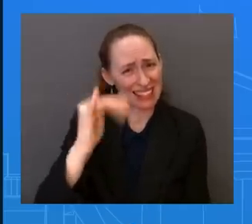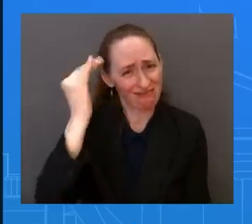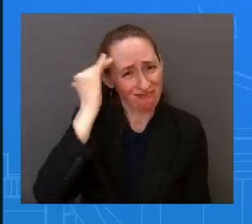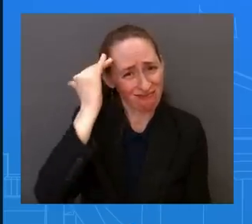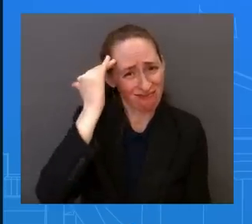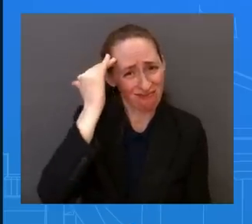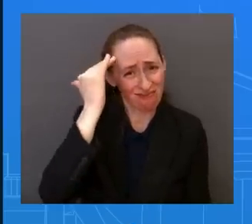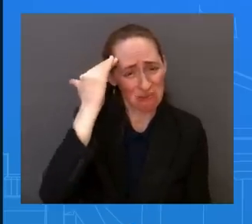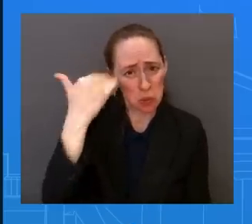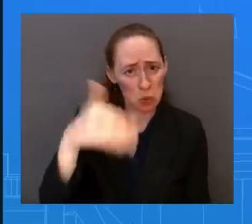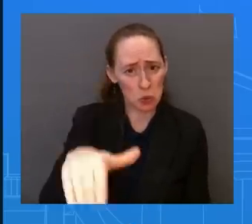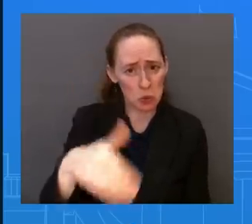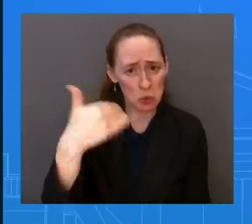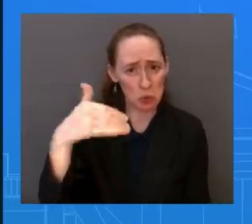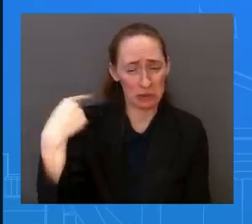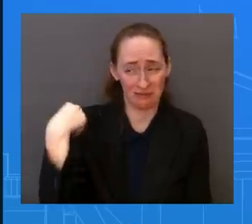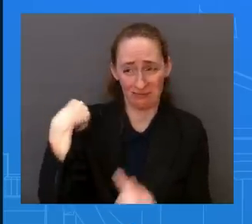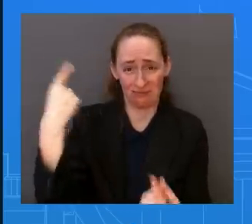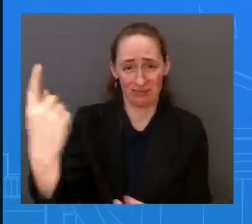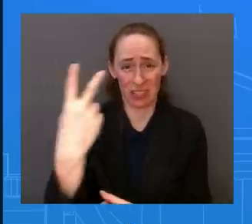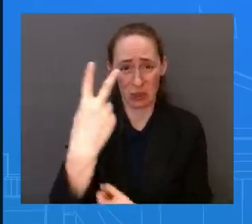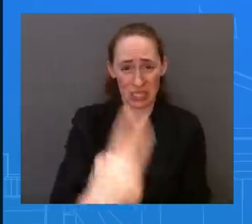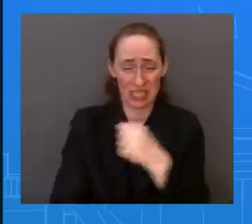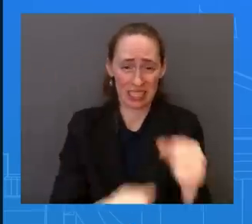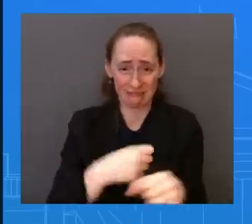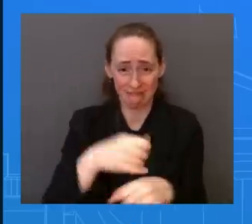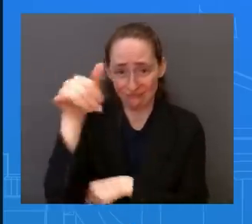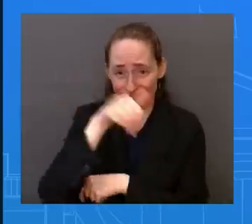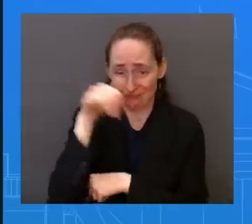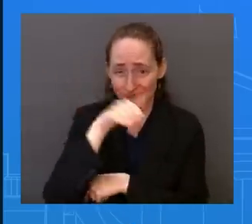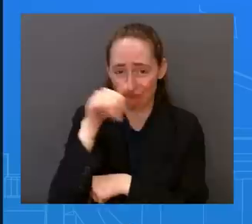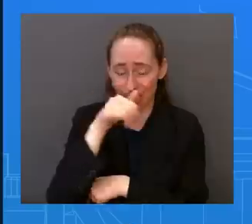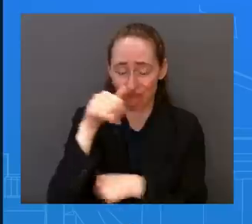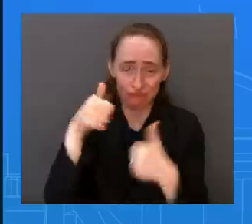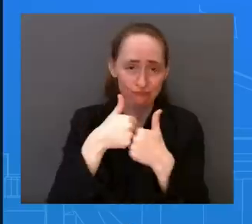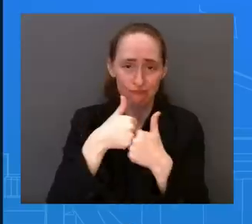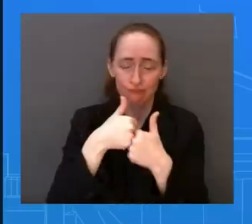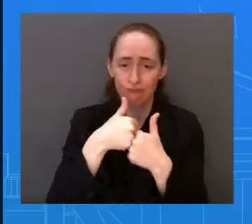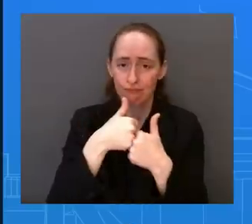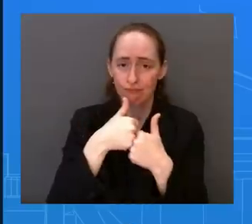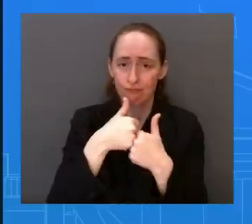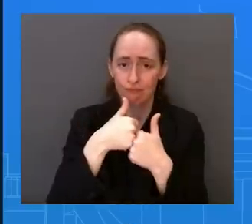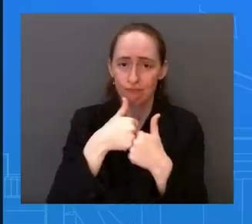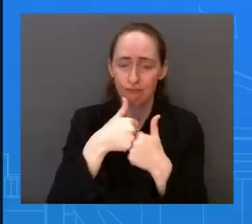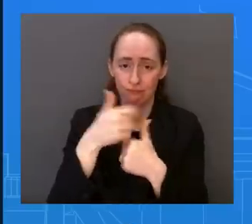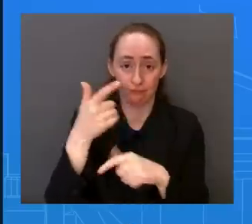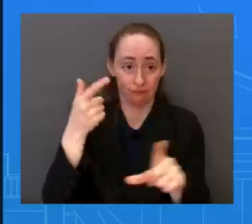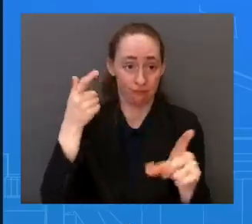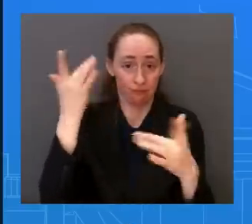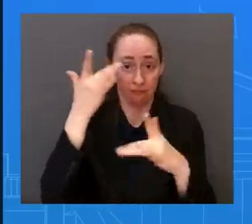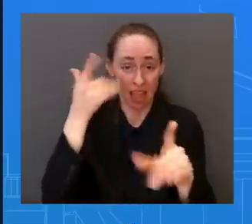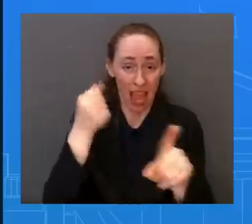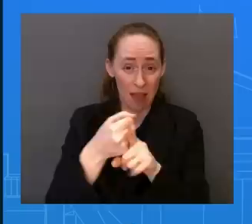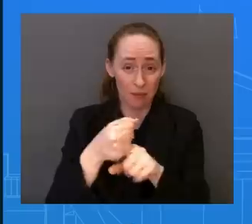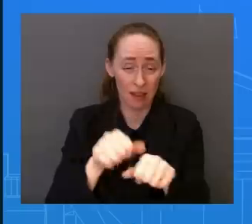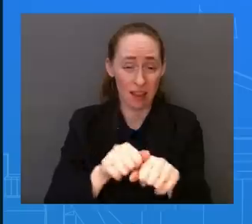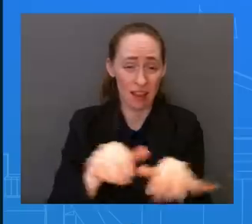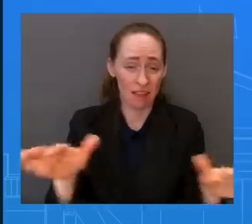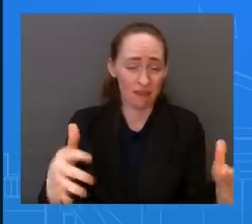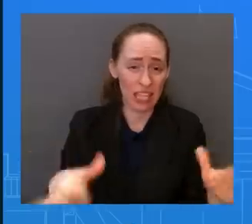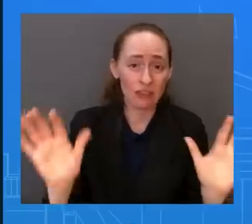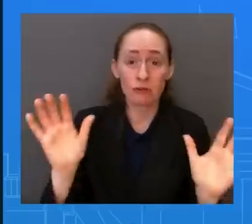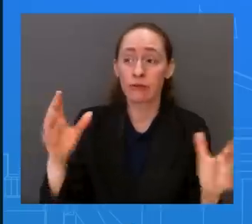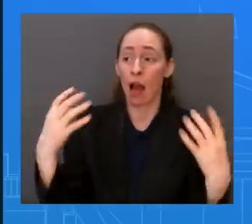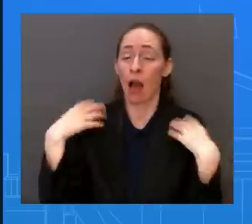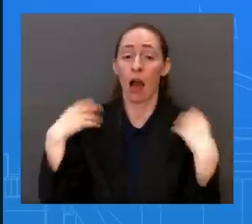with the pandemic and all of the ways in which the second and third order ways in which that's affect our lives and the way that we operate in the economy. With the war